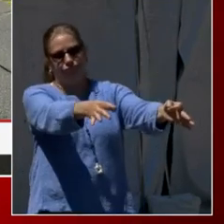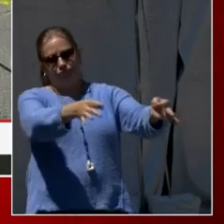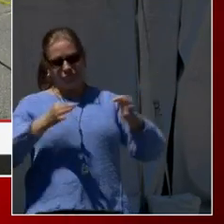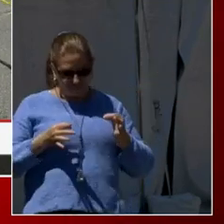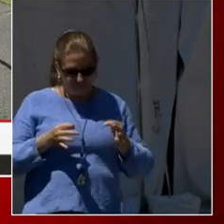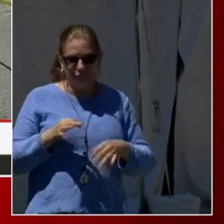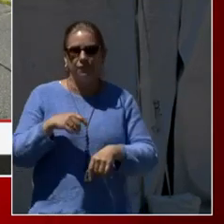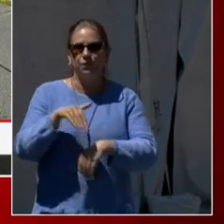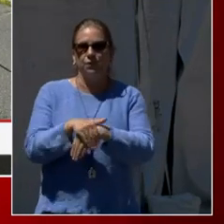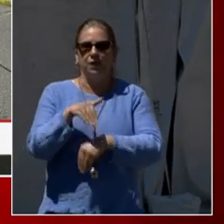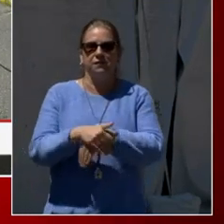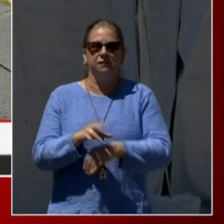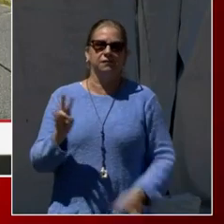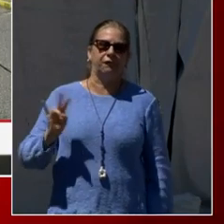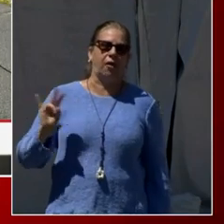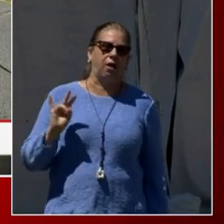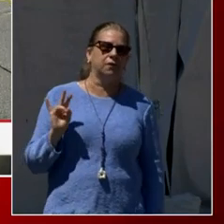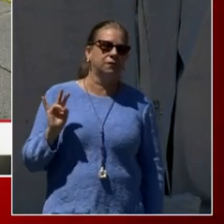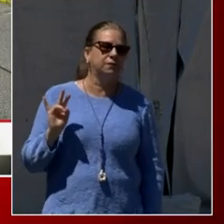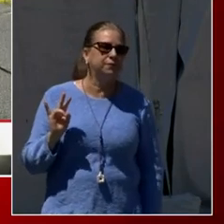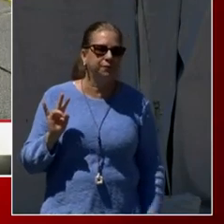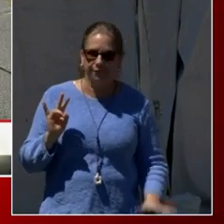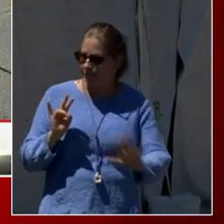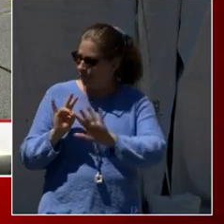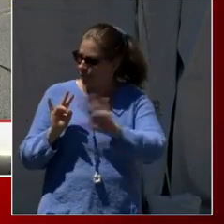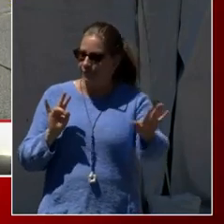non-peaceable as early as 7.